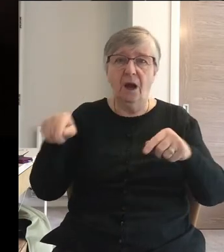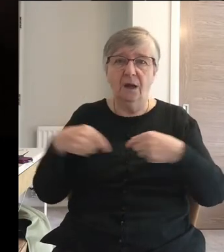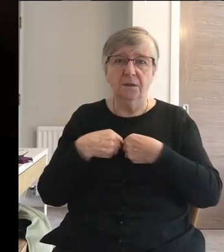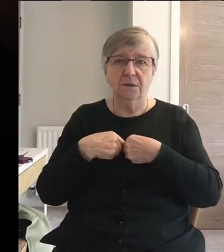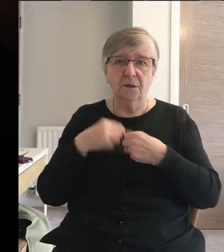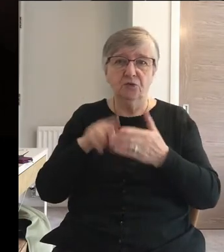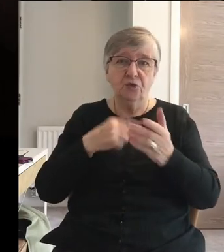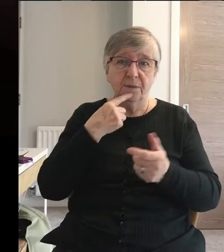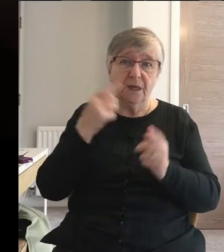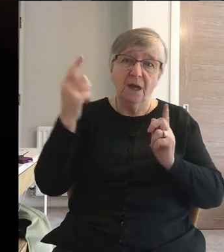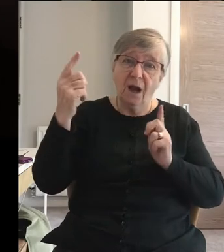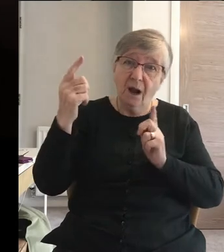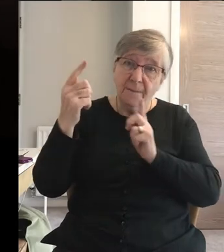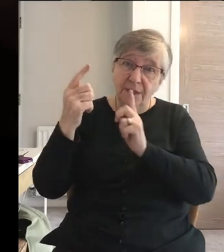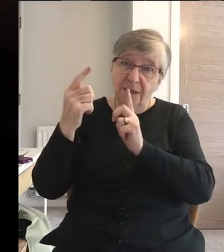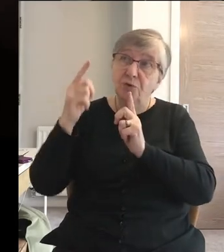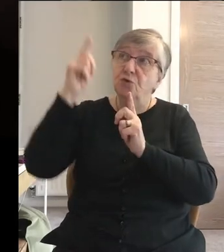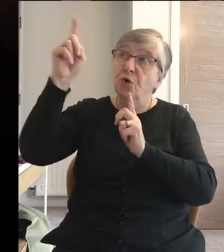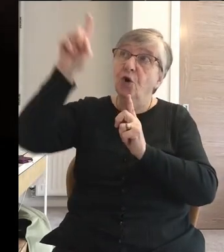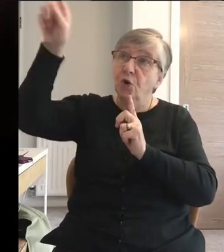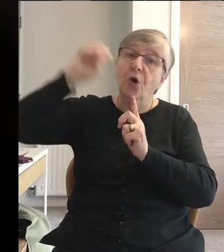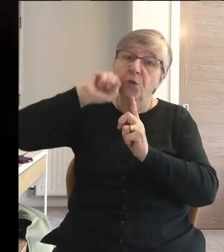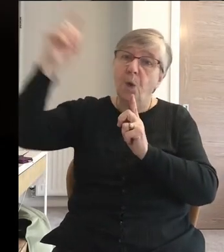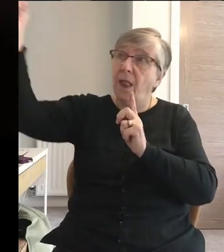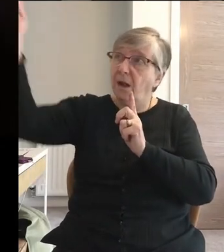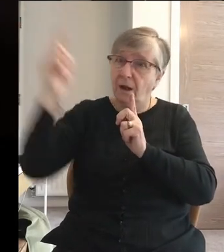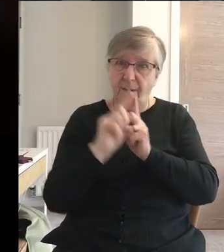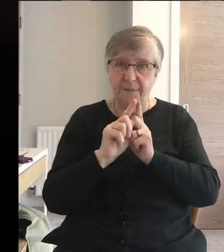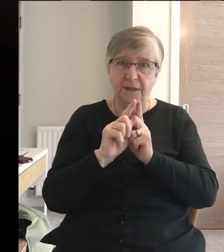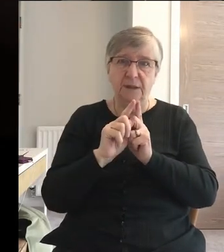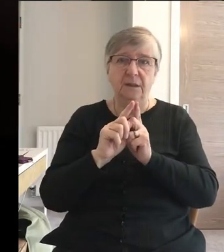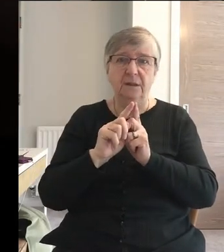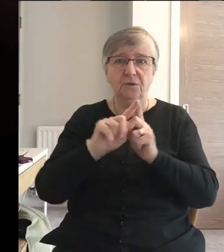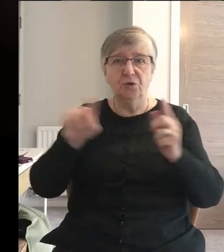near to God and he will come near to you, verse 8.